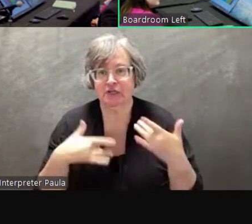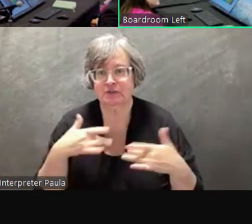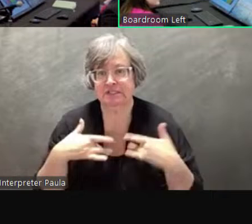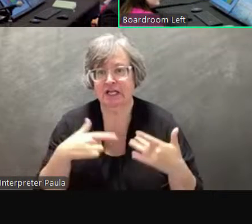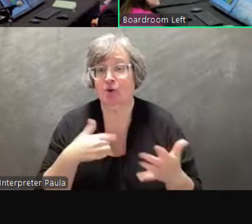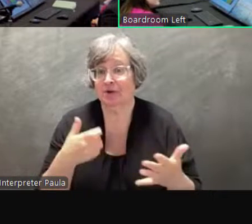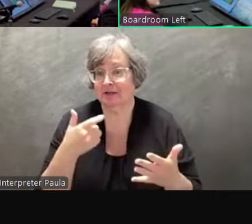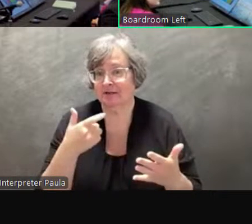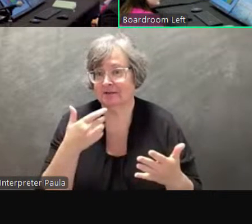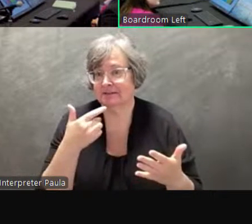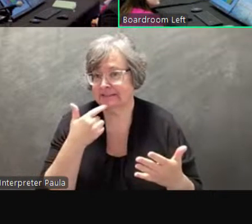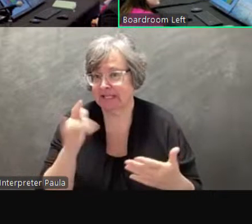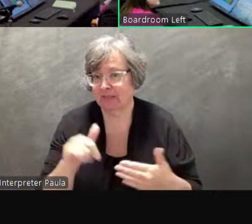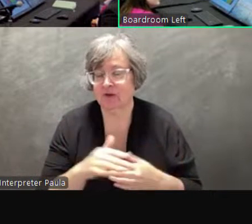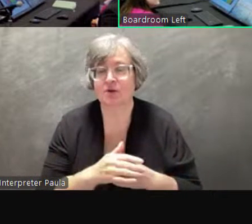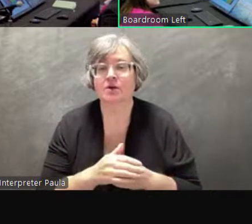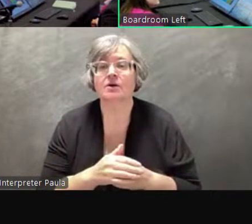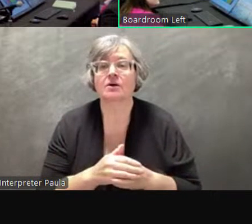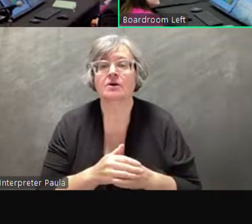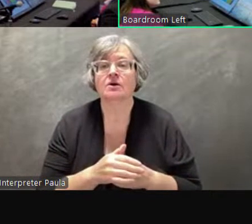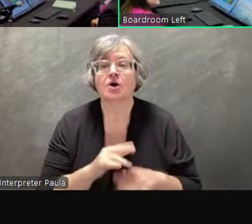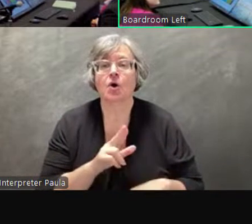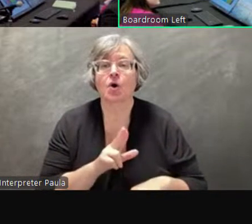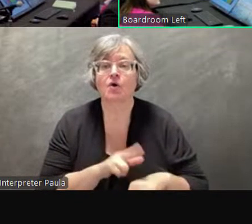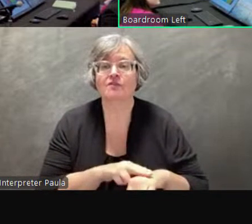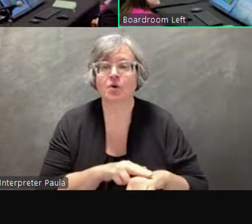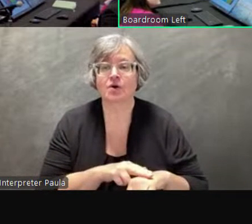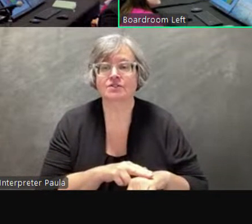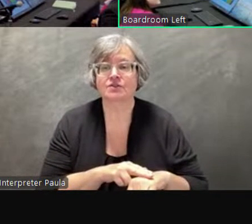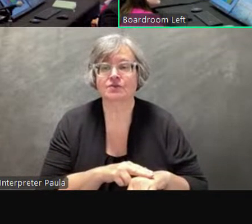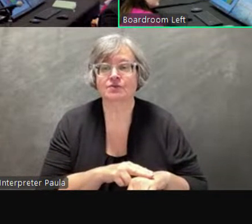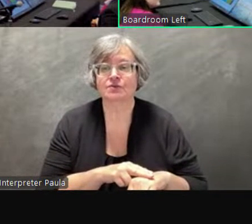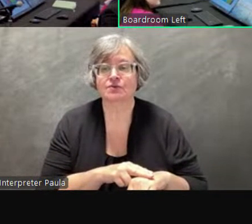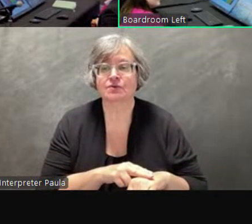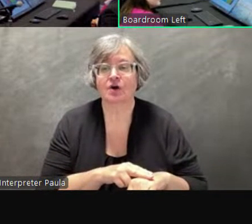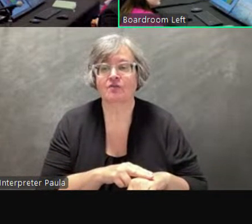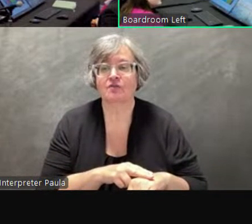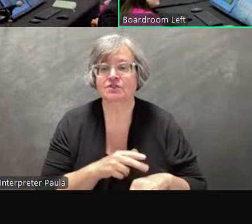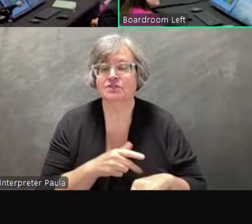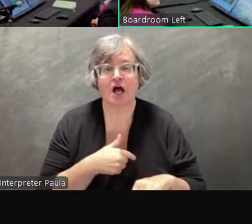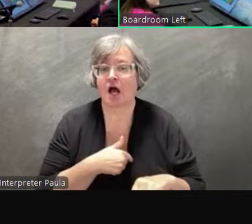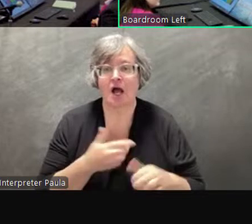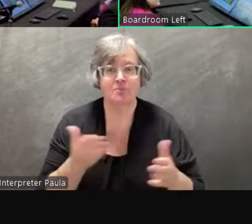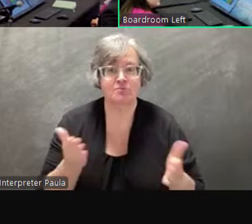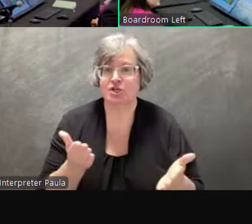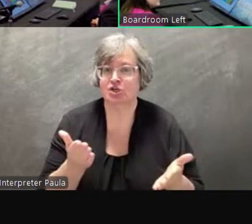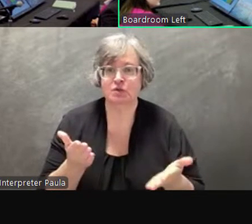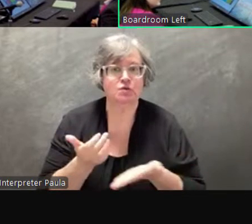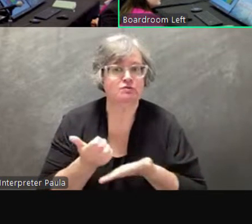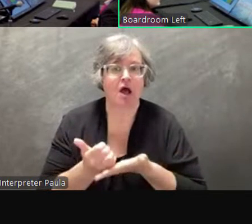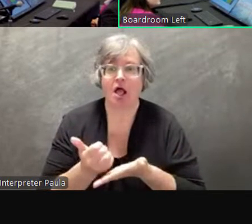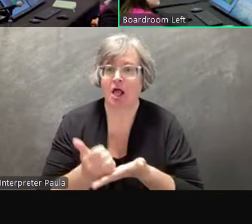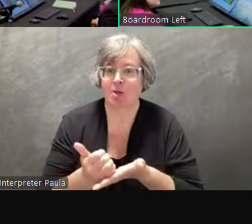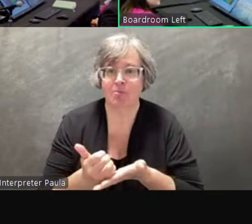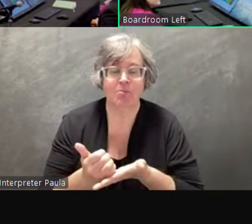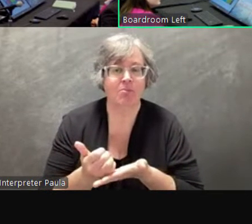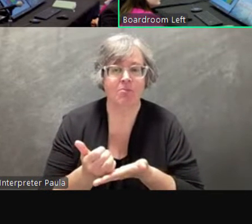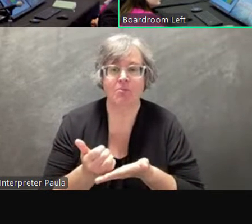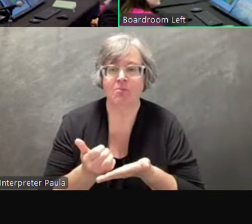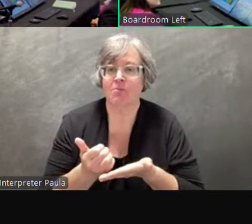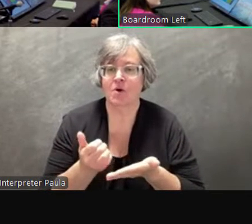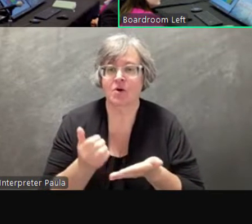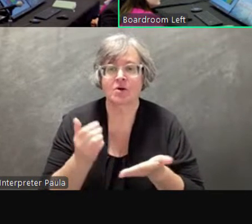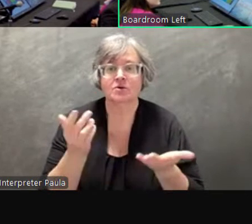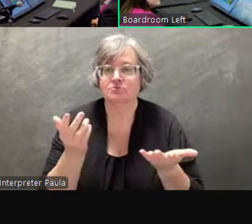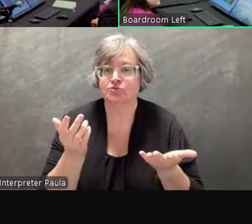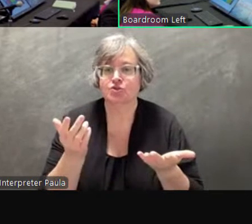that to you all, and of course, offer myself for whatever you need in terms of helping connect dots and bring